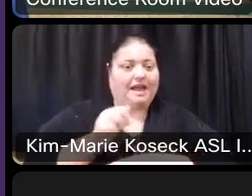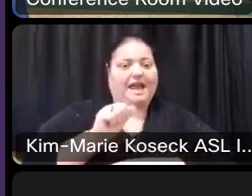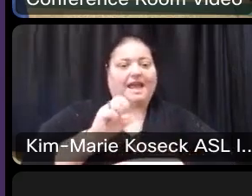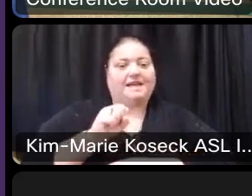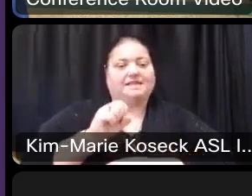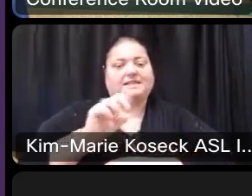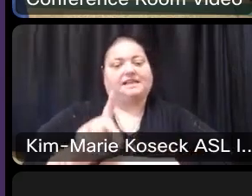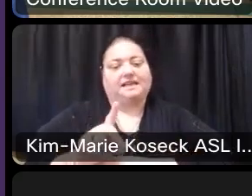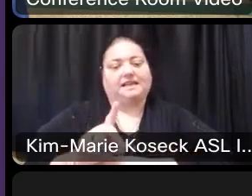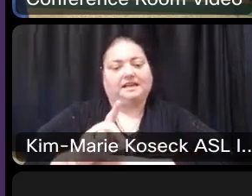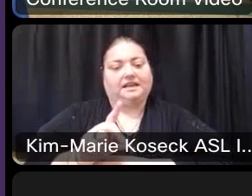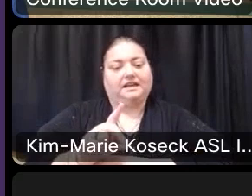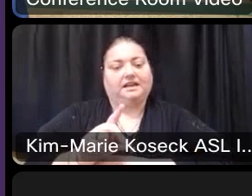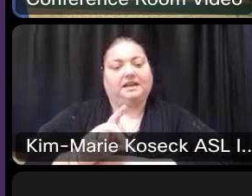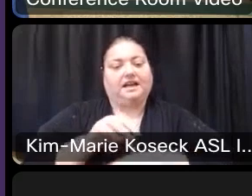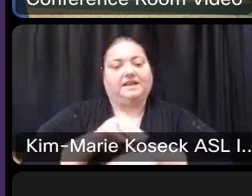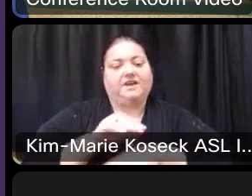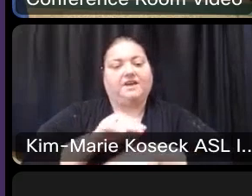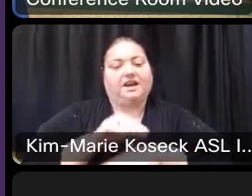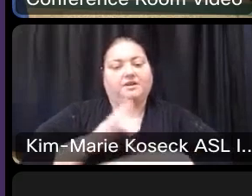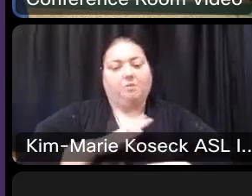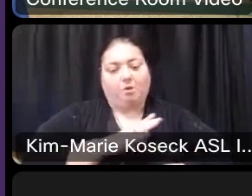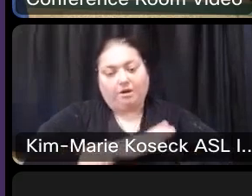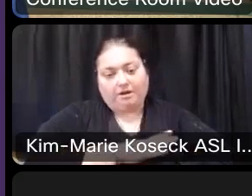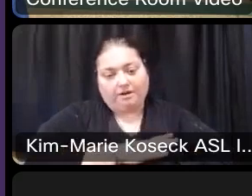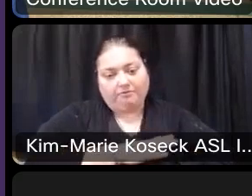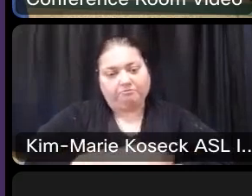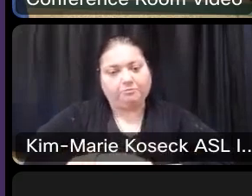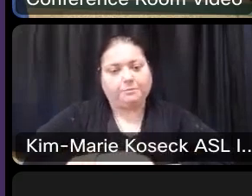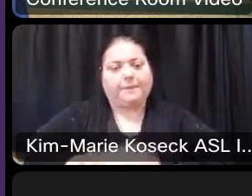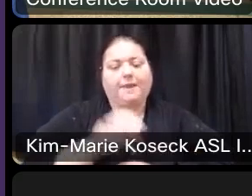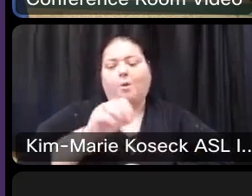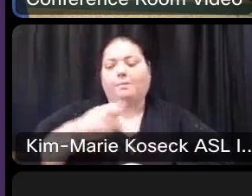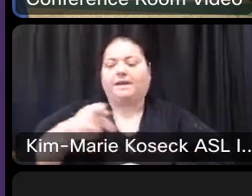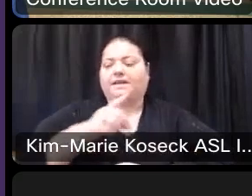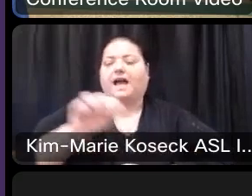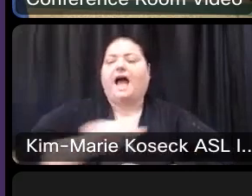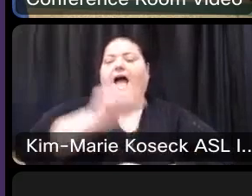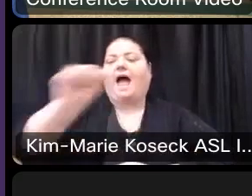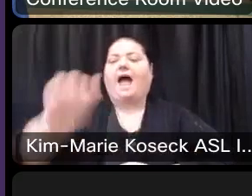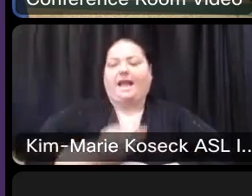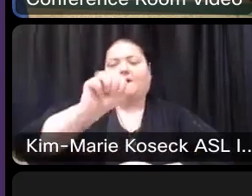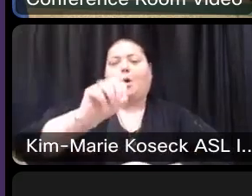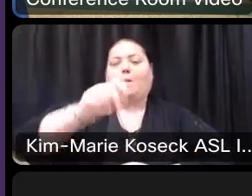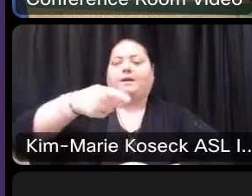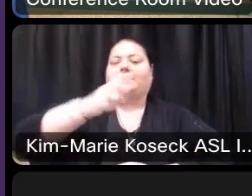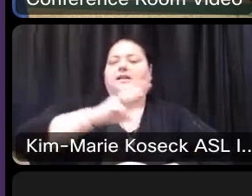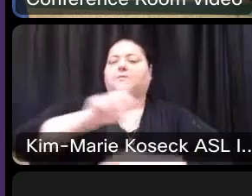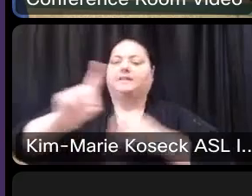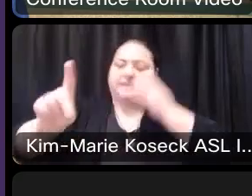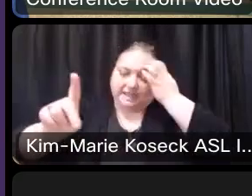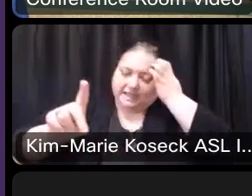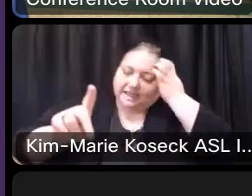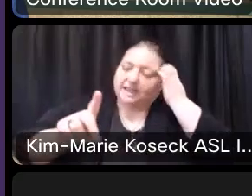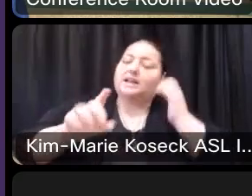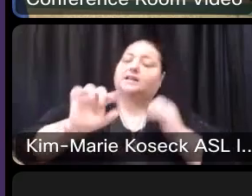ASD Advisory Board at opwd.ny.gov, and I can put that in the QA so people